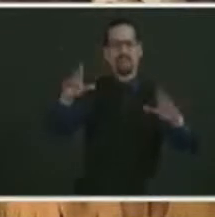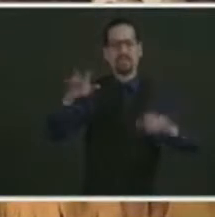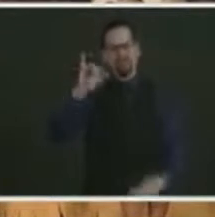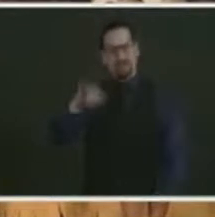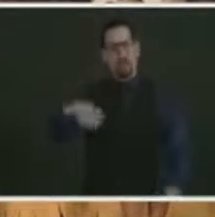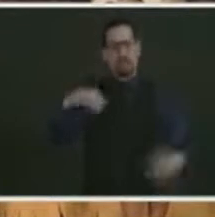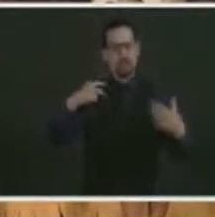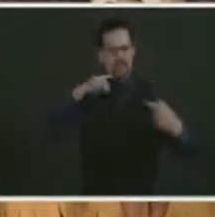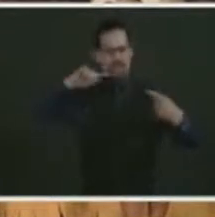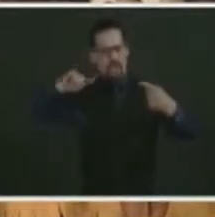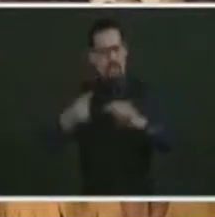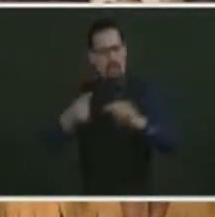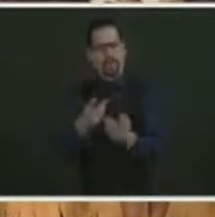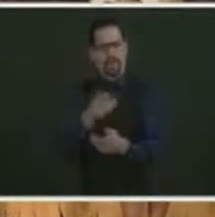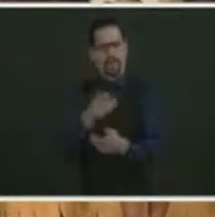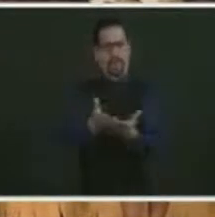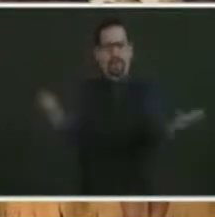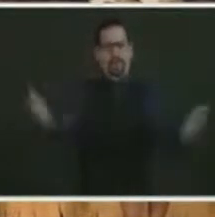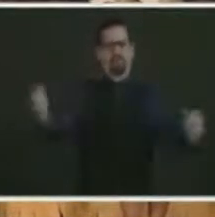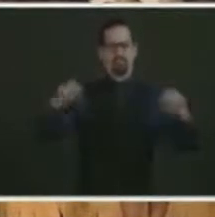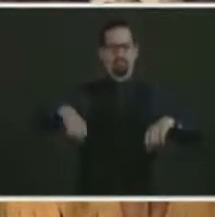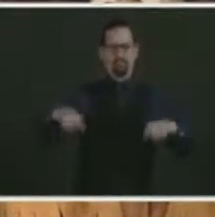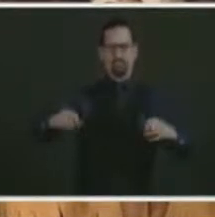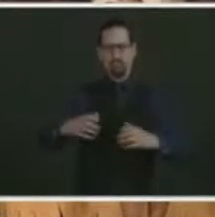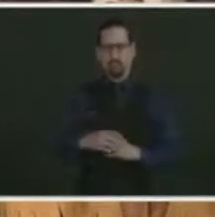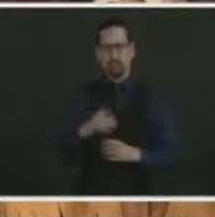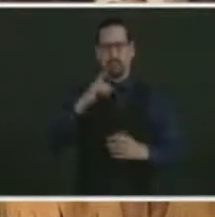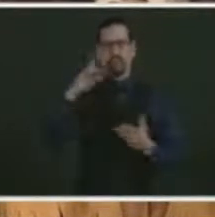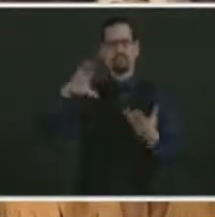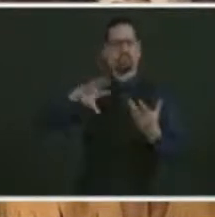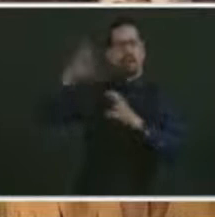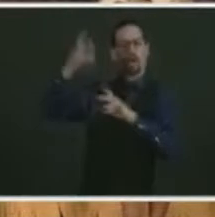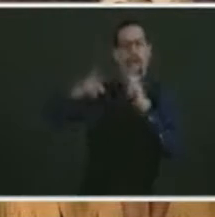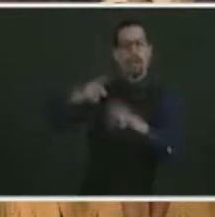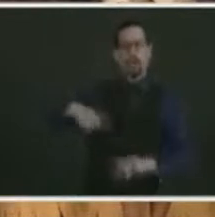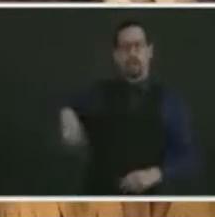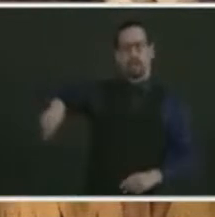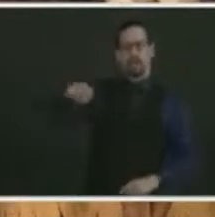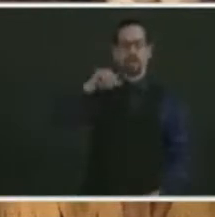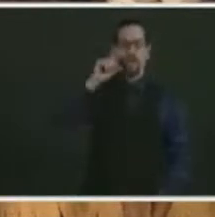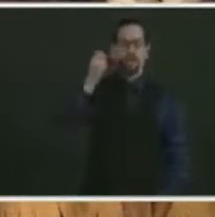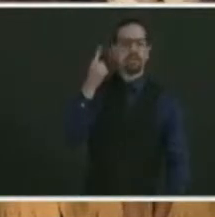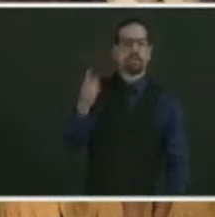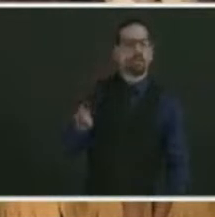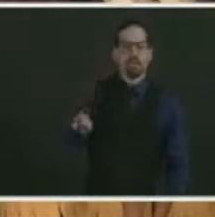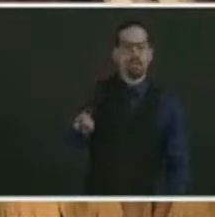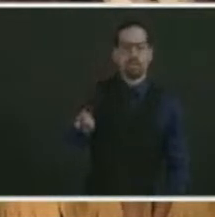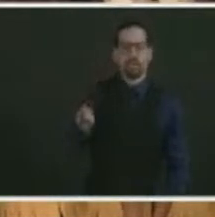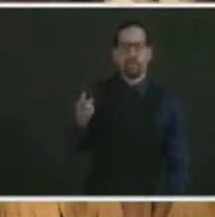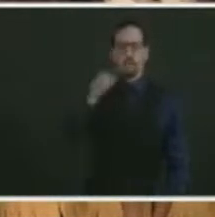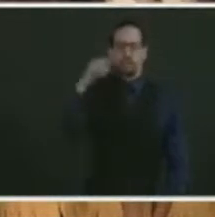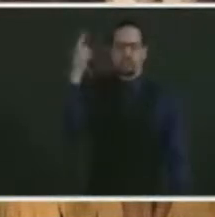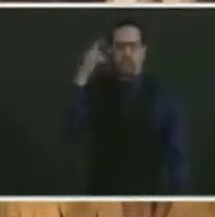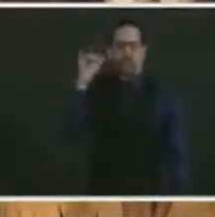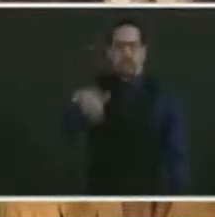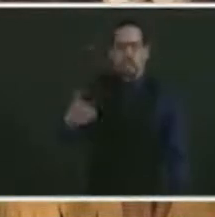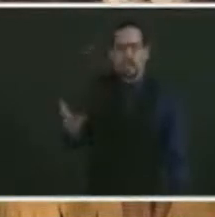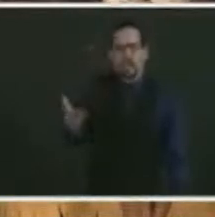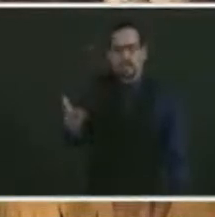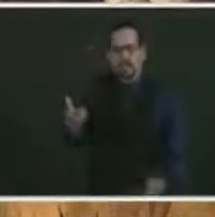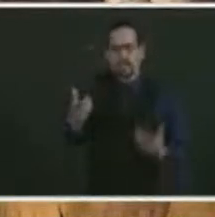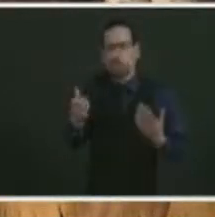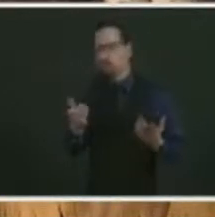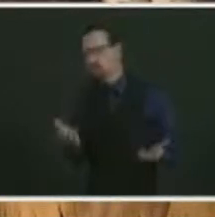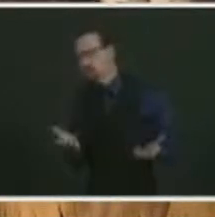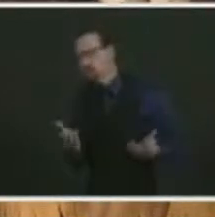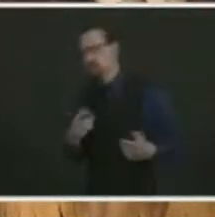everyone. But the rioters, of course, don't understand that. And are you, and I